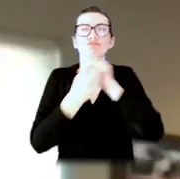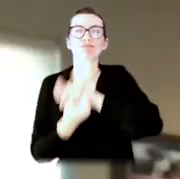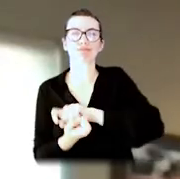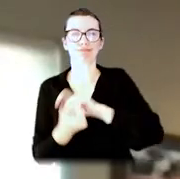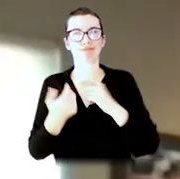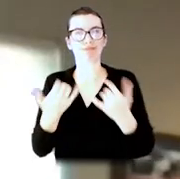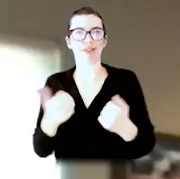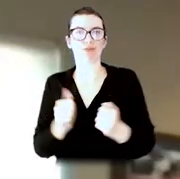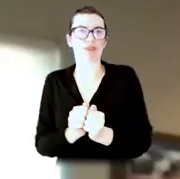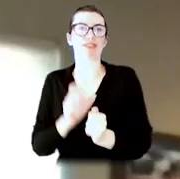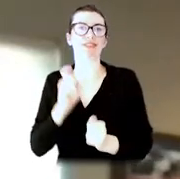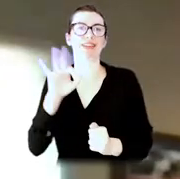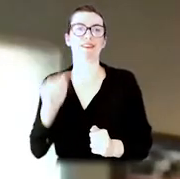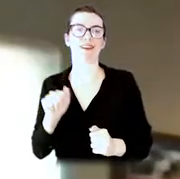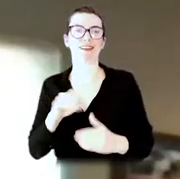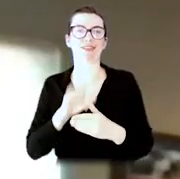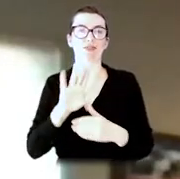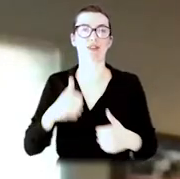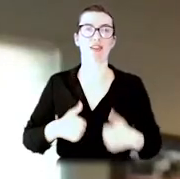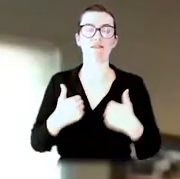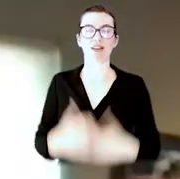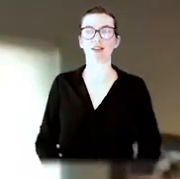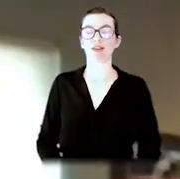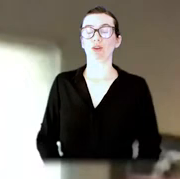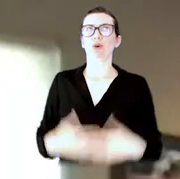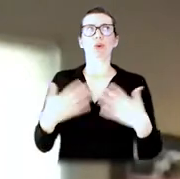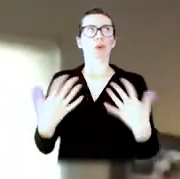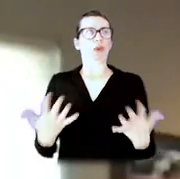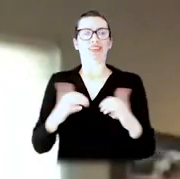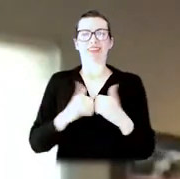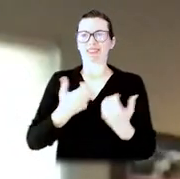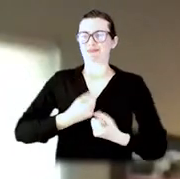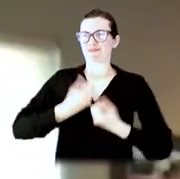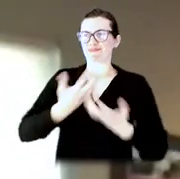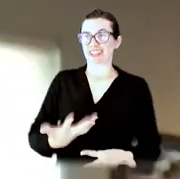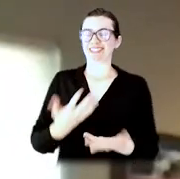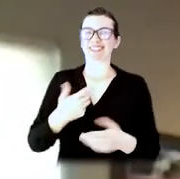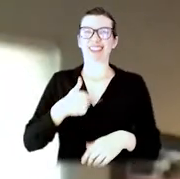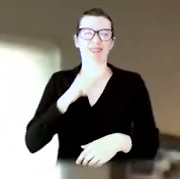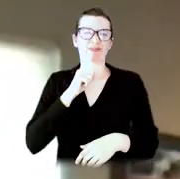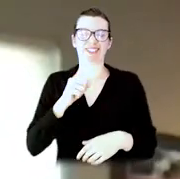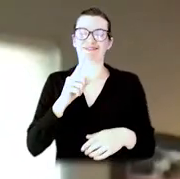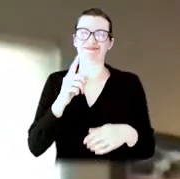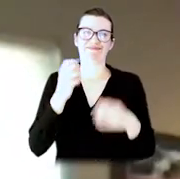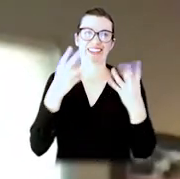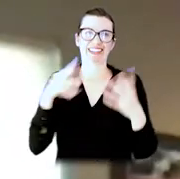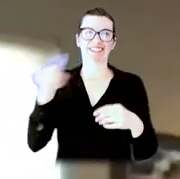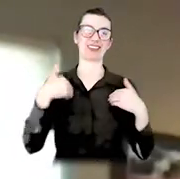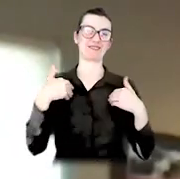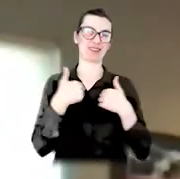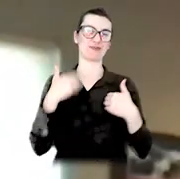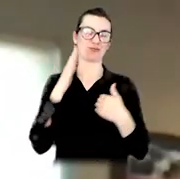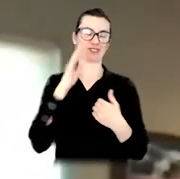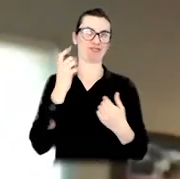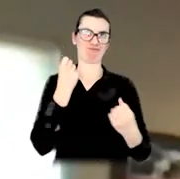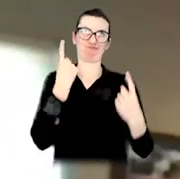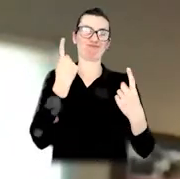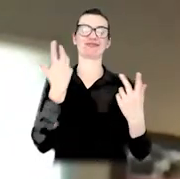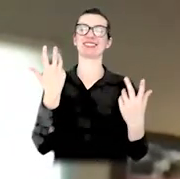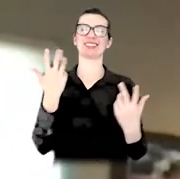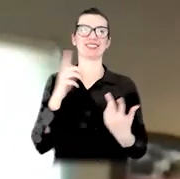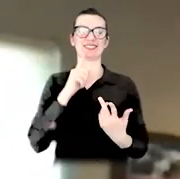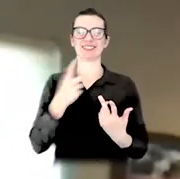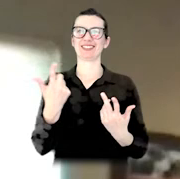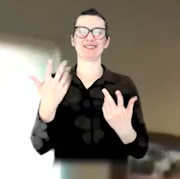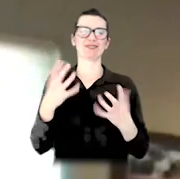your life. Oh, how to express. And I'm sure a lot of animal lovers would understand that. It's immeasurable. I